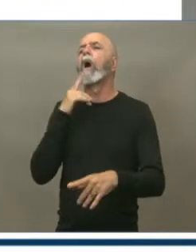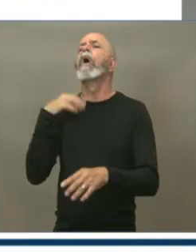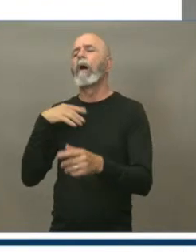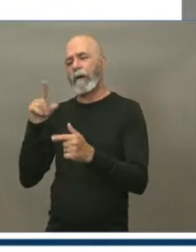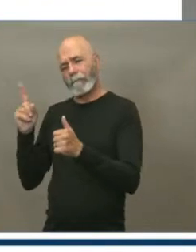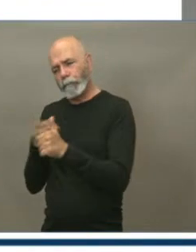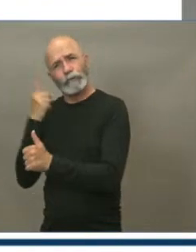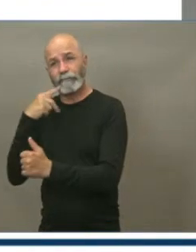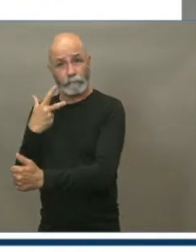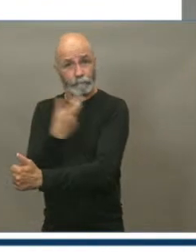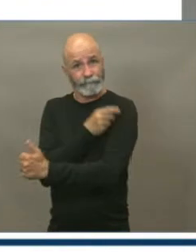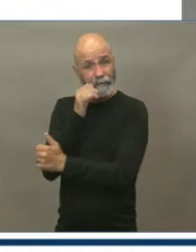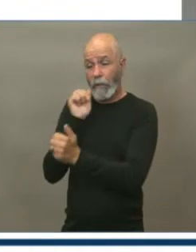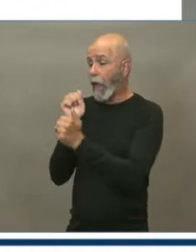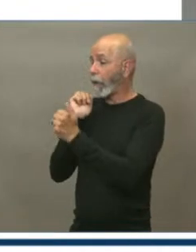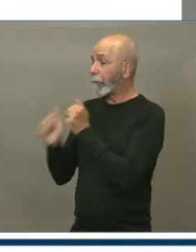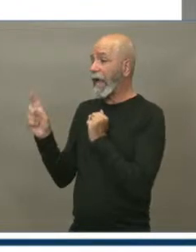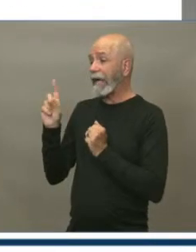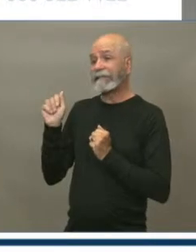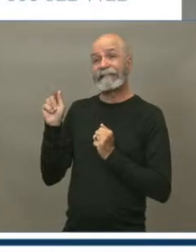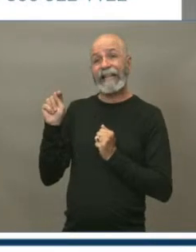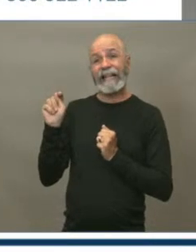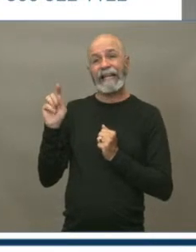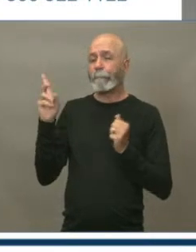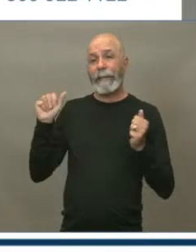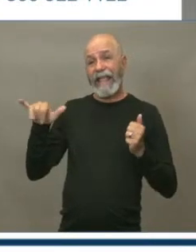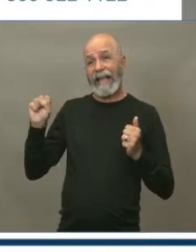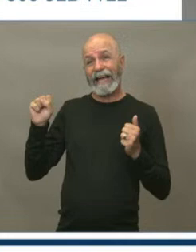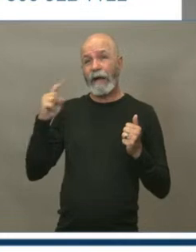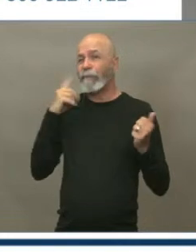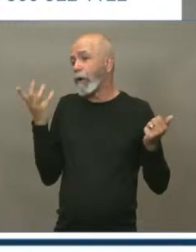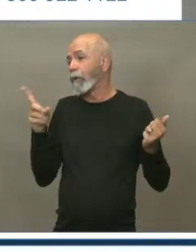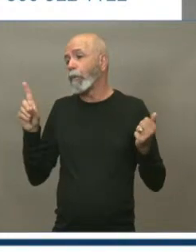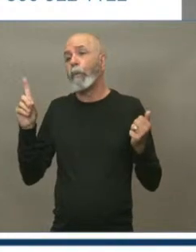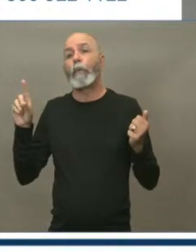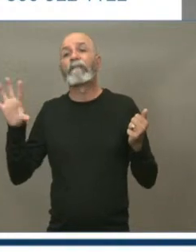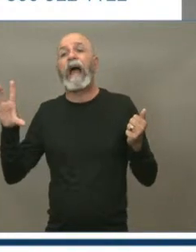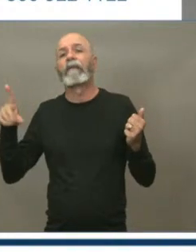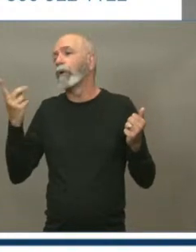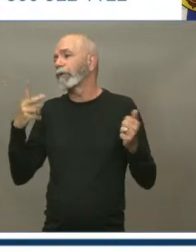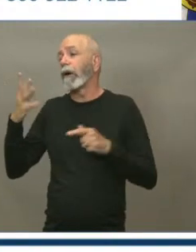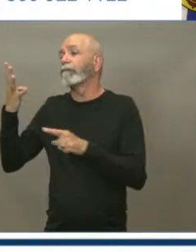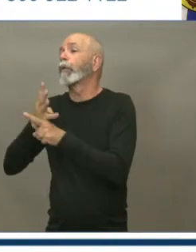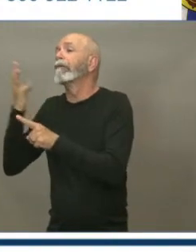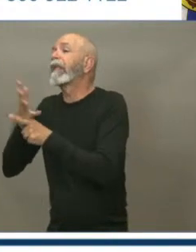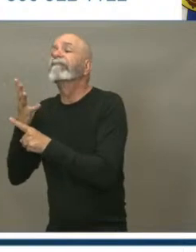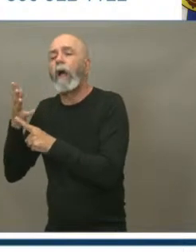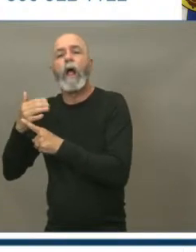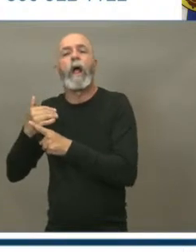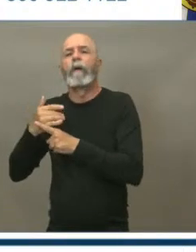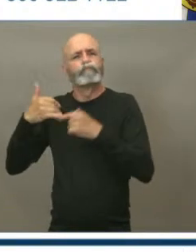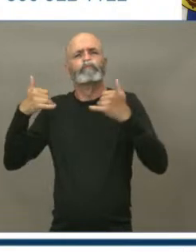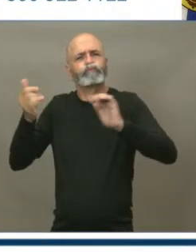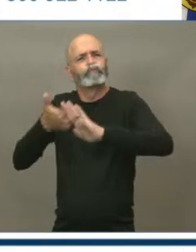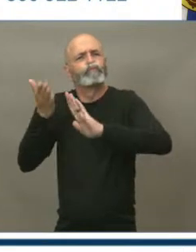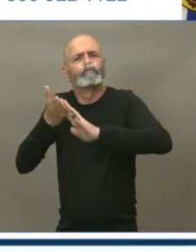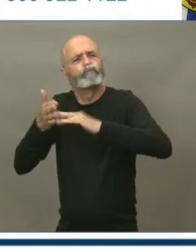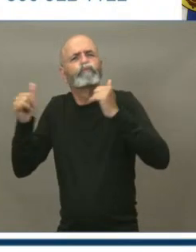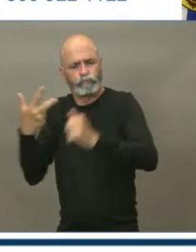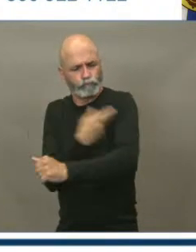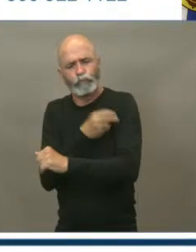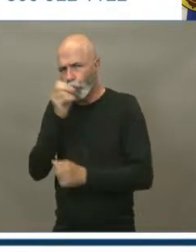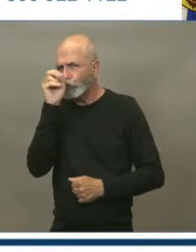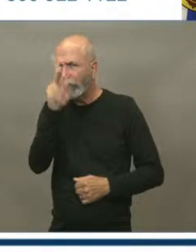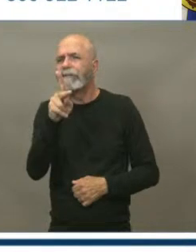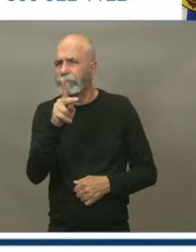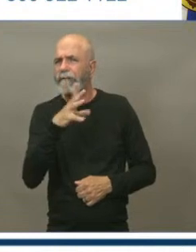all by perhaps having a longer than 4 months interval between doses. Go ahead, Lindsay, with your follow-up. Thank you